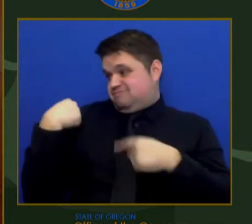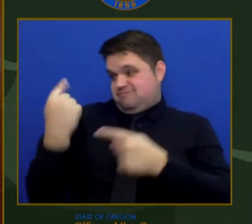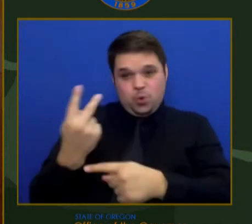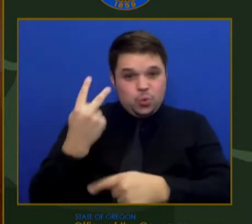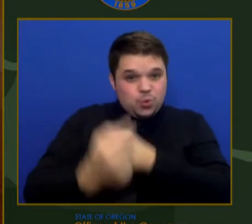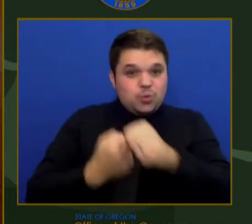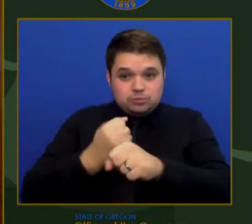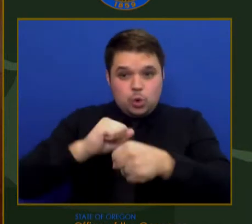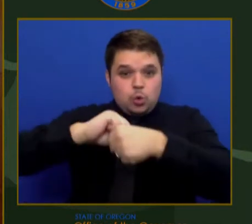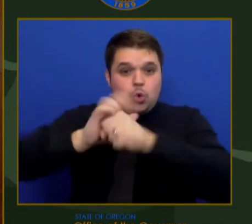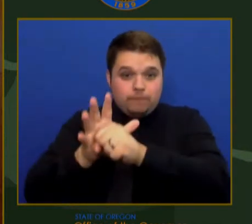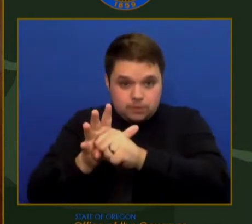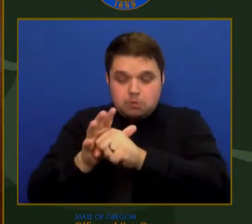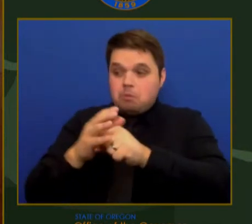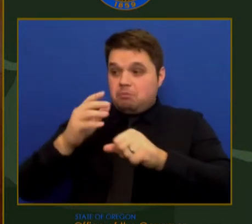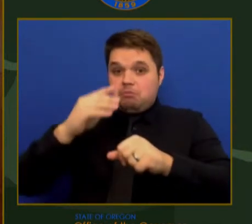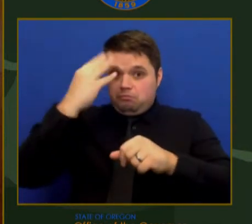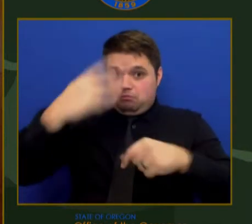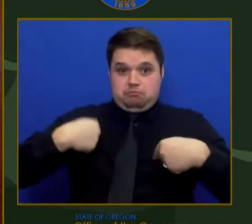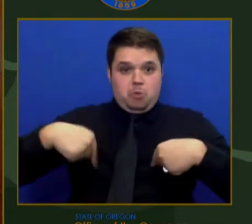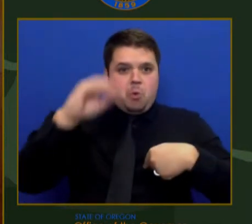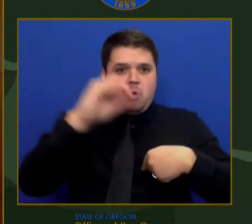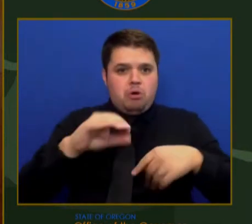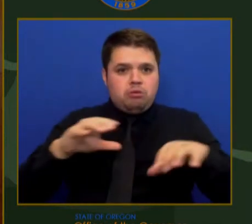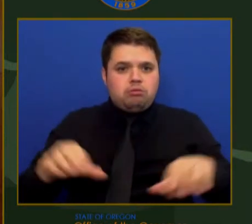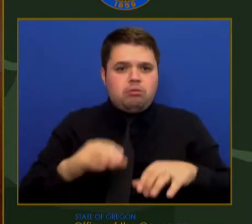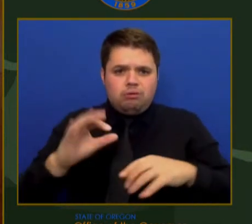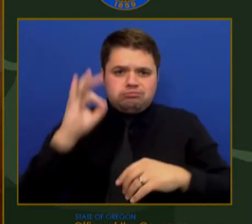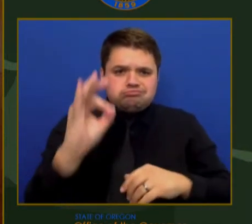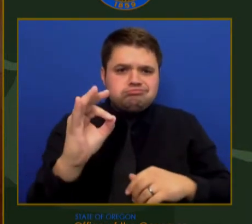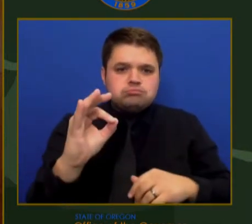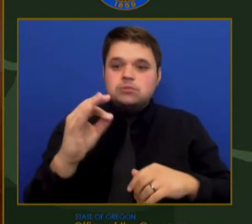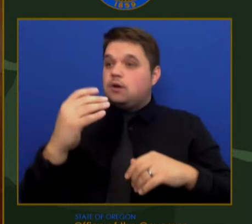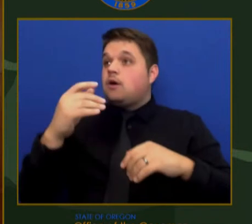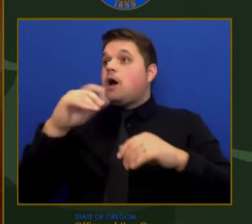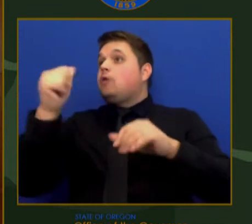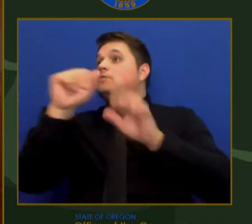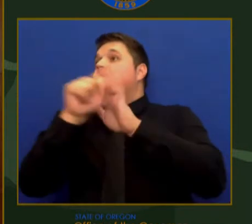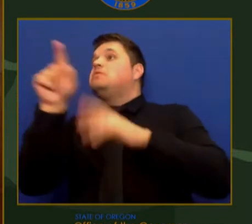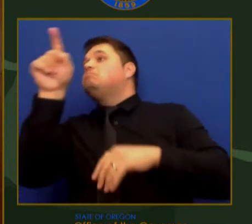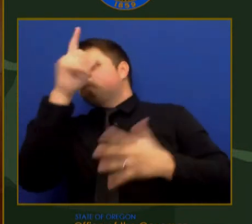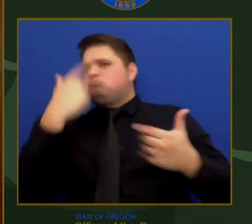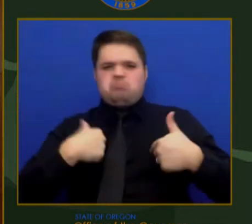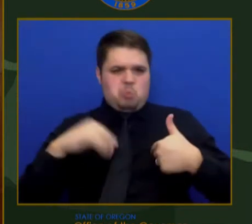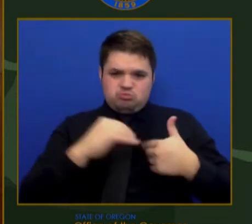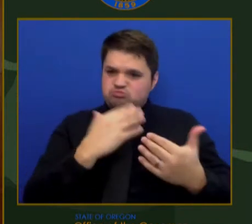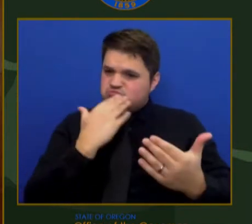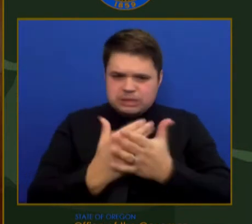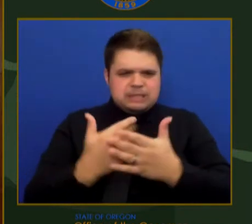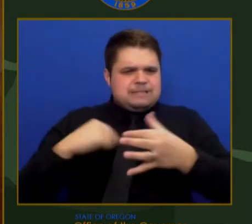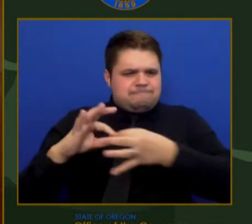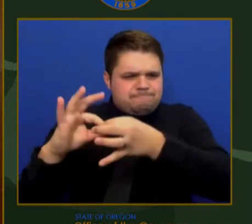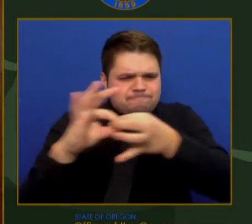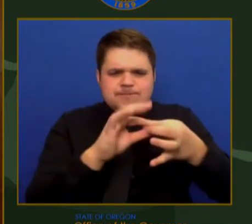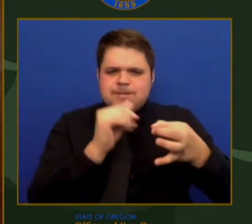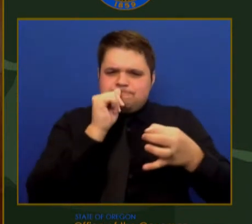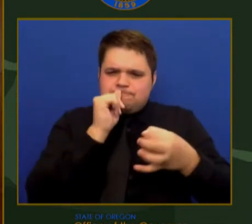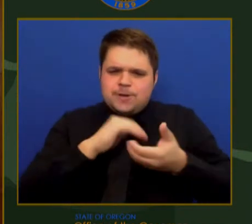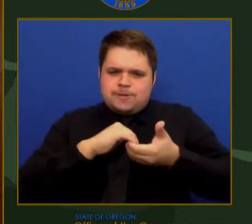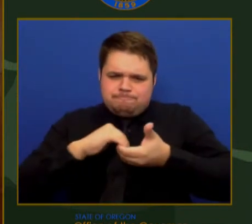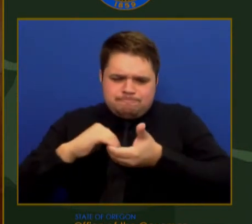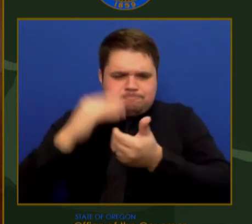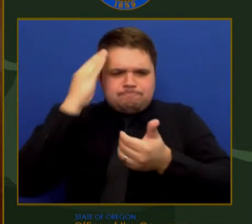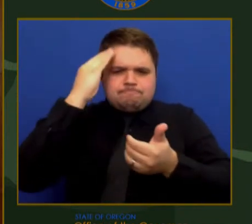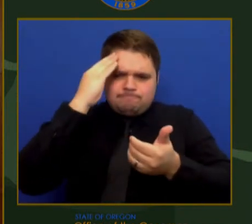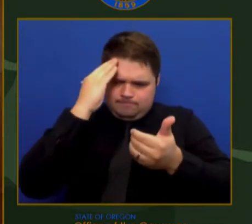needs any proof that investments like these work. We just need the will to put our differences aside